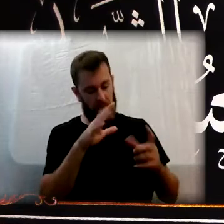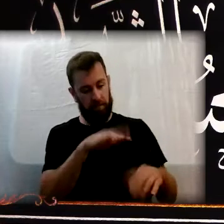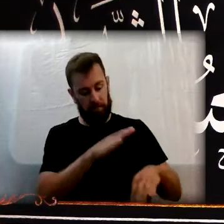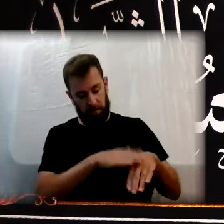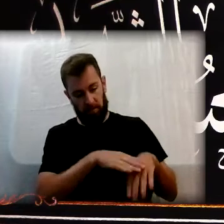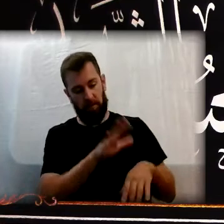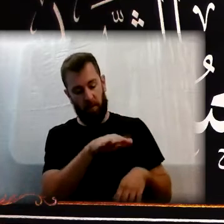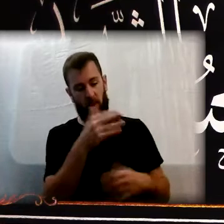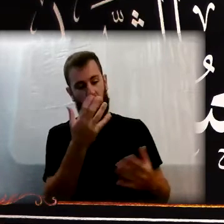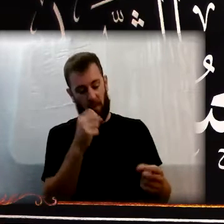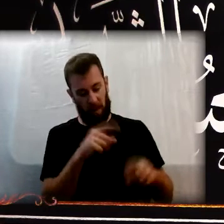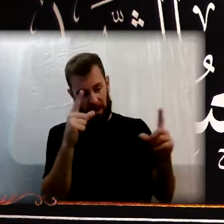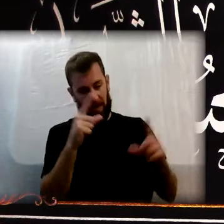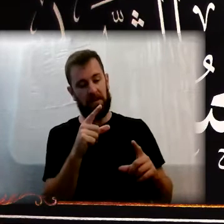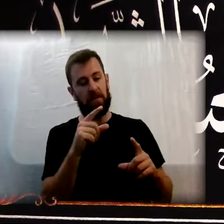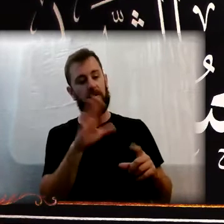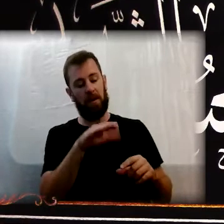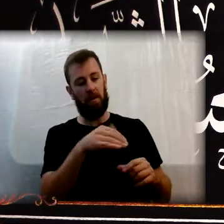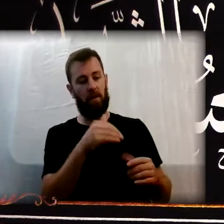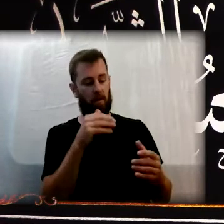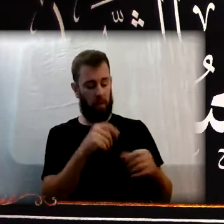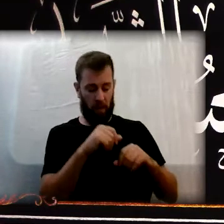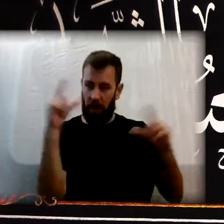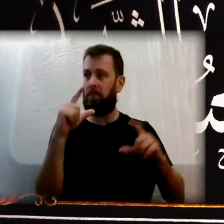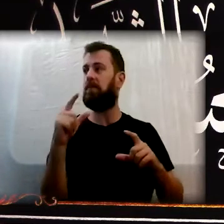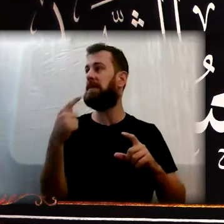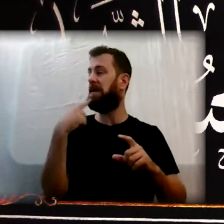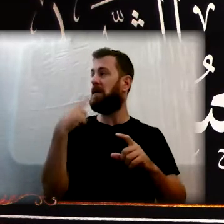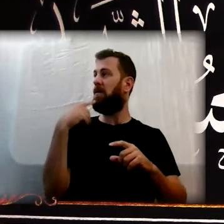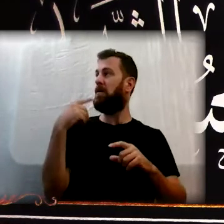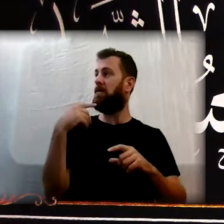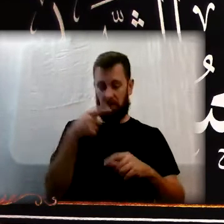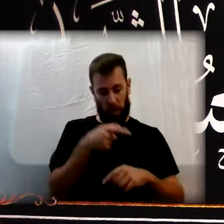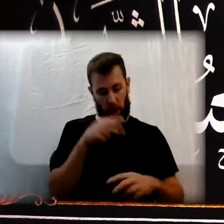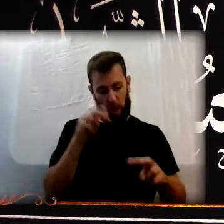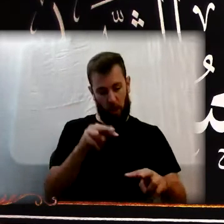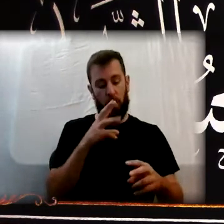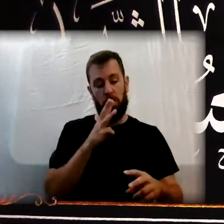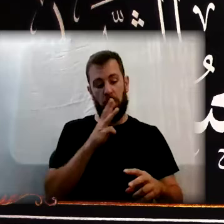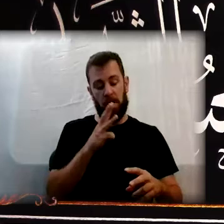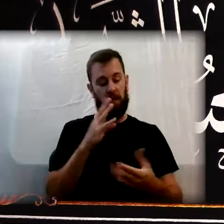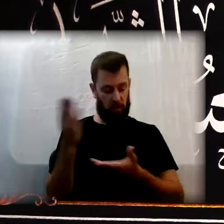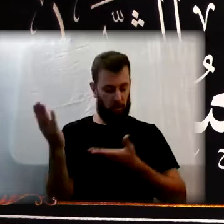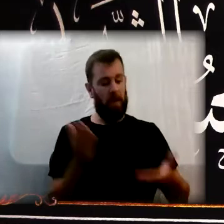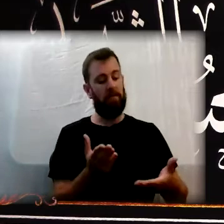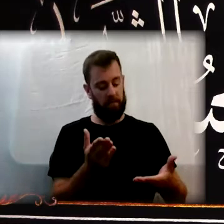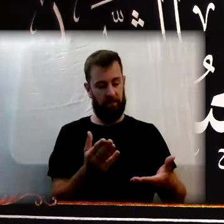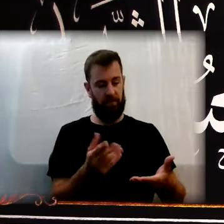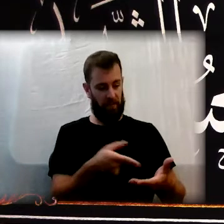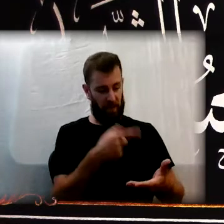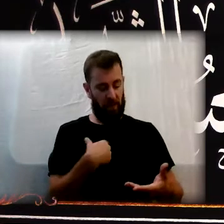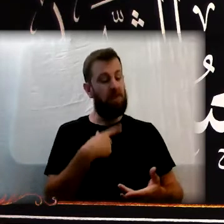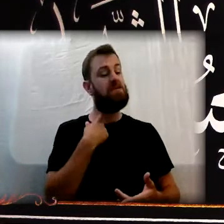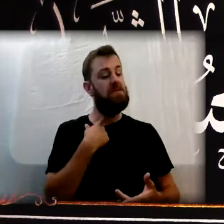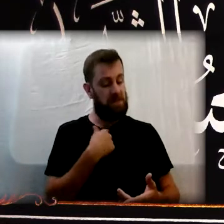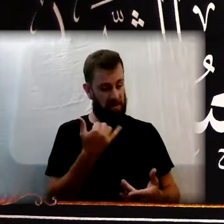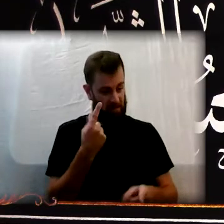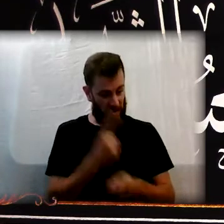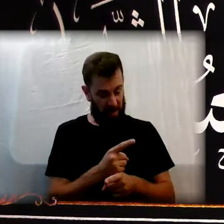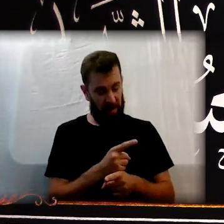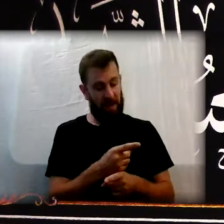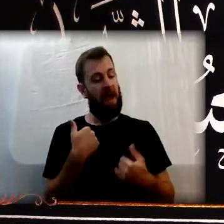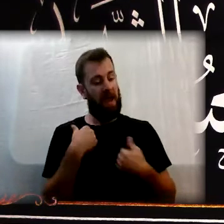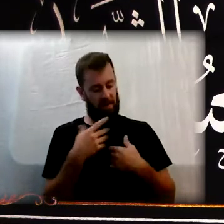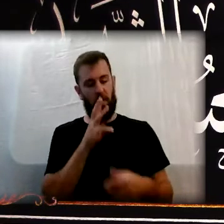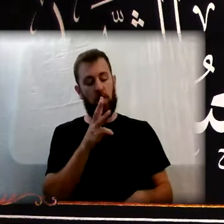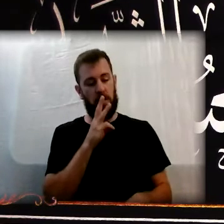Oh Sakina, oh Sakina. Sakina wakes up. She says, Sakina, look, water has come. You are very thirsty.